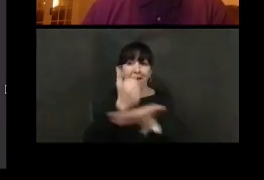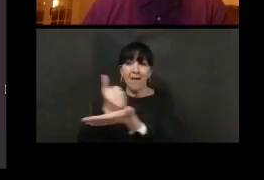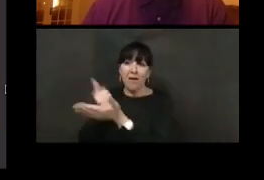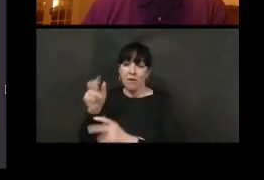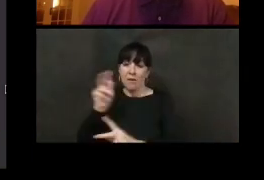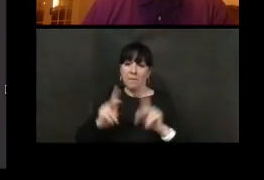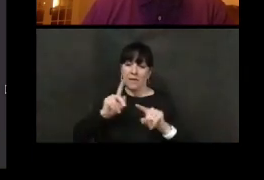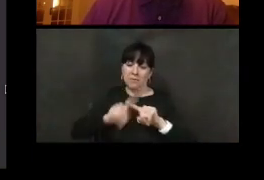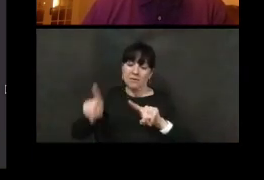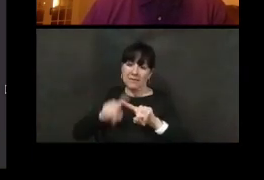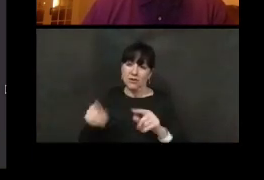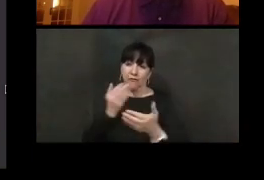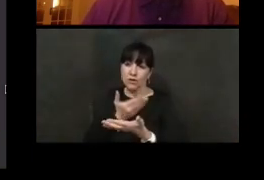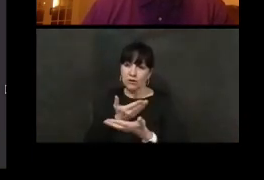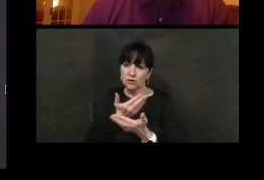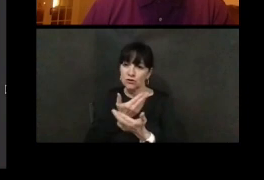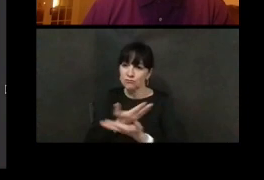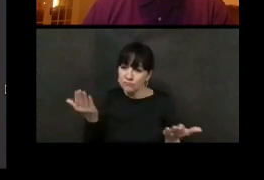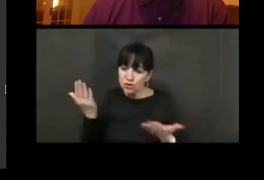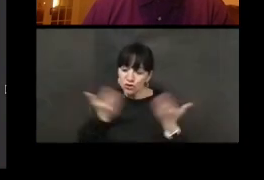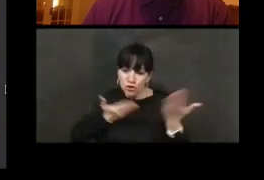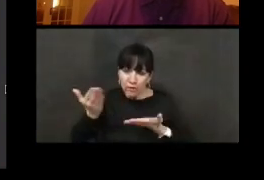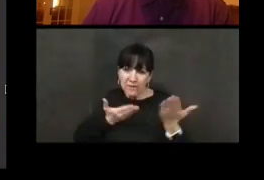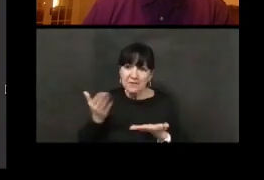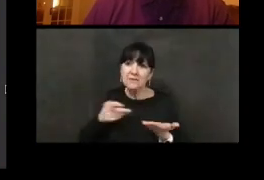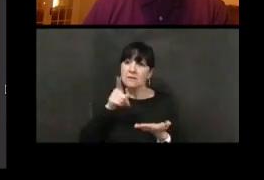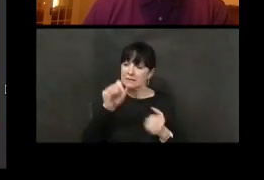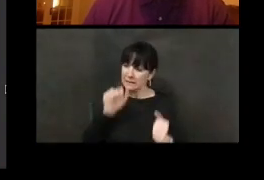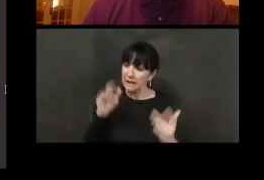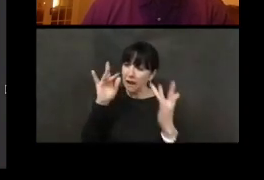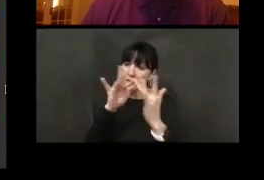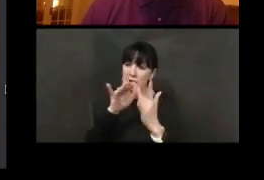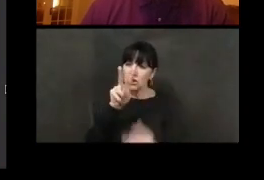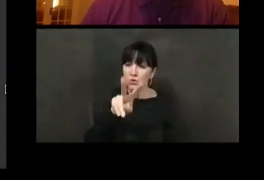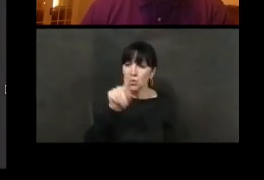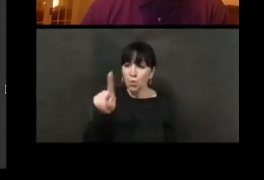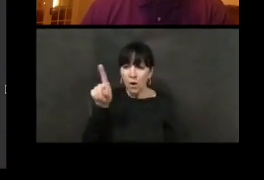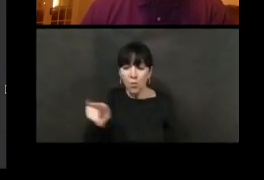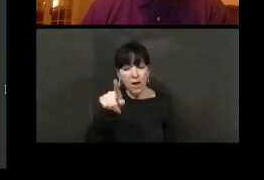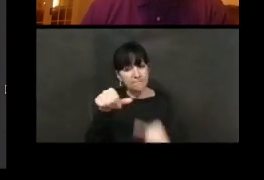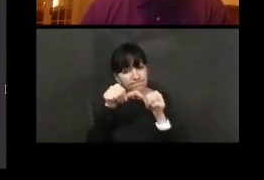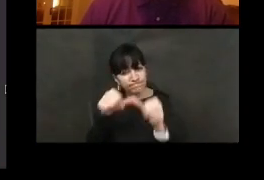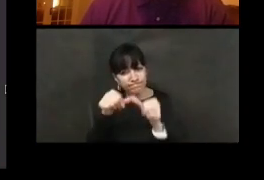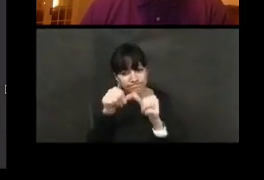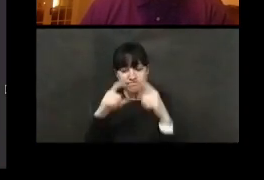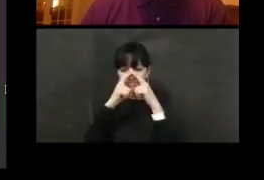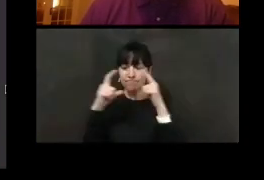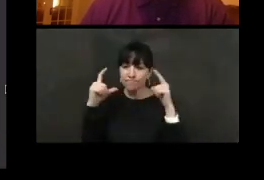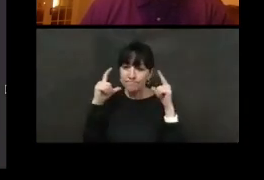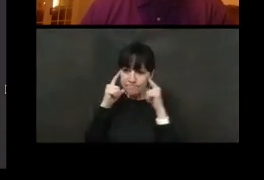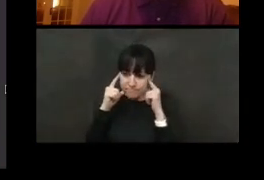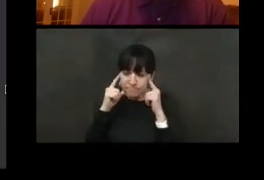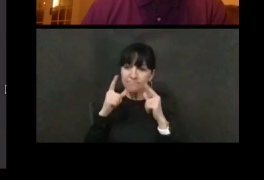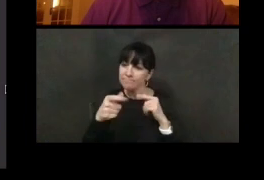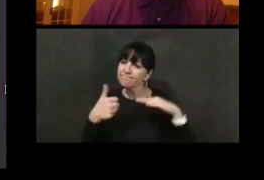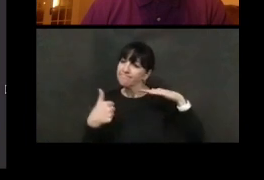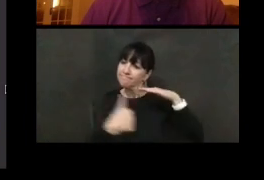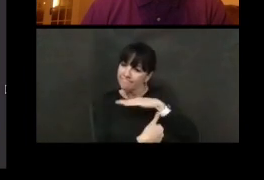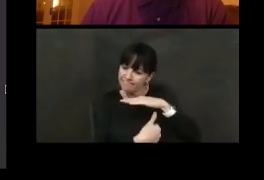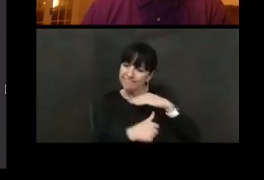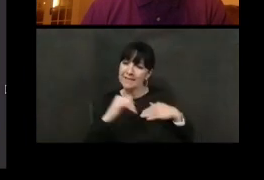call 211, and continue to wear the mask when you're out, continue to face cover, continue to socially isolate,